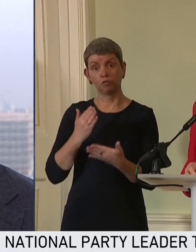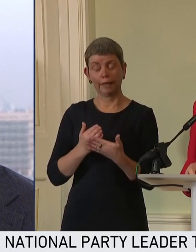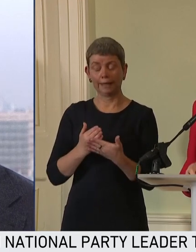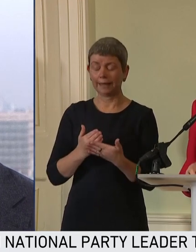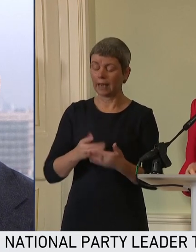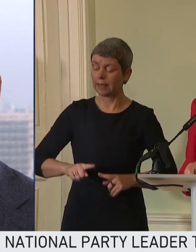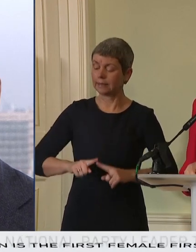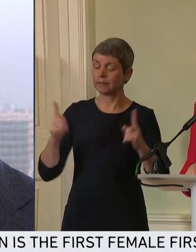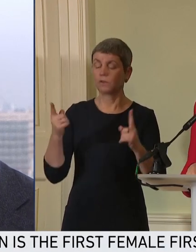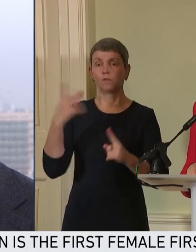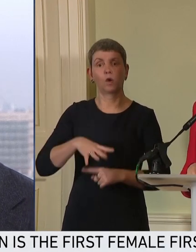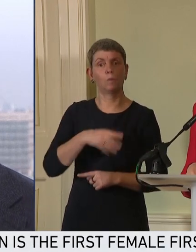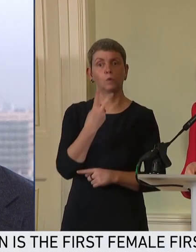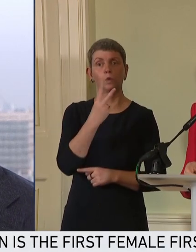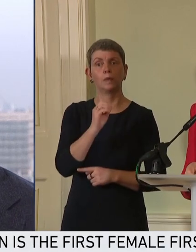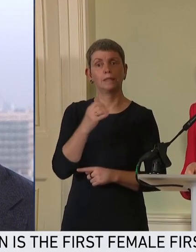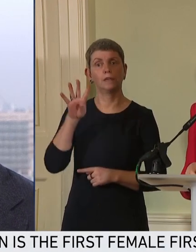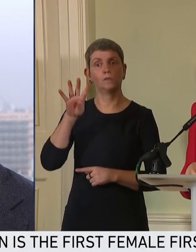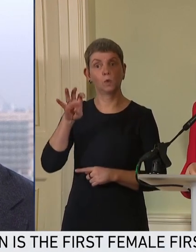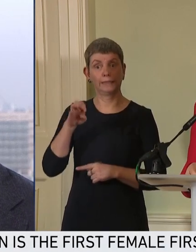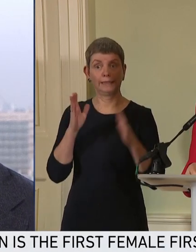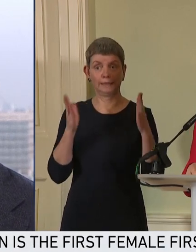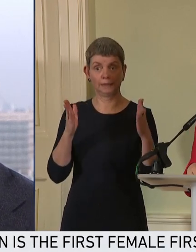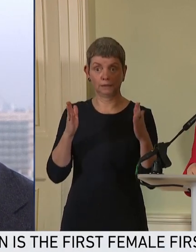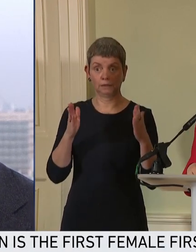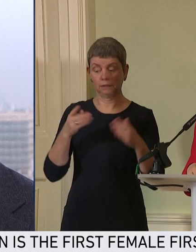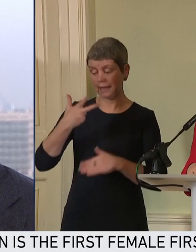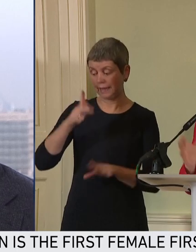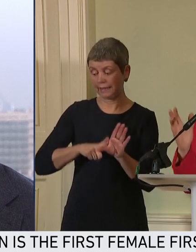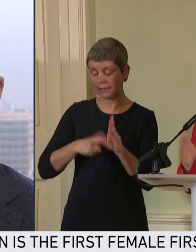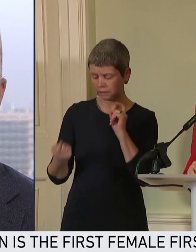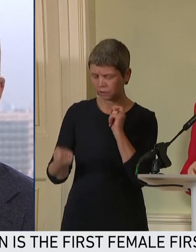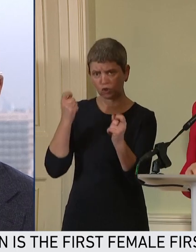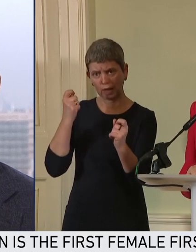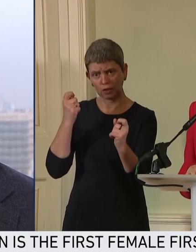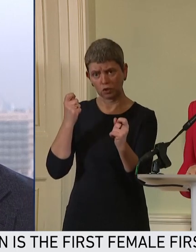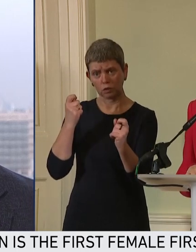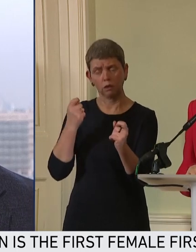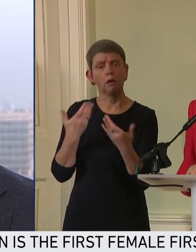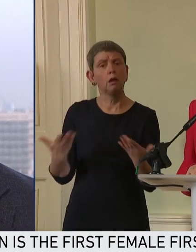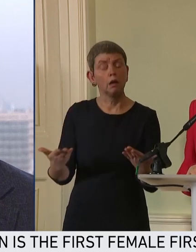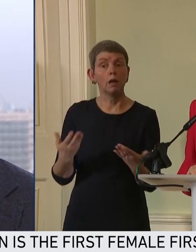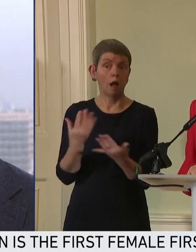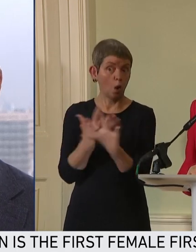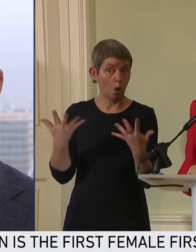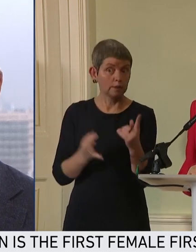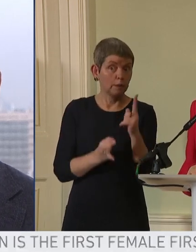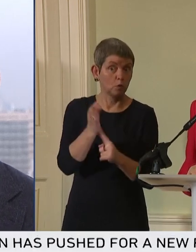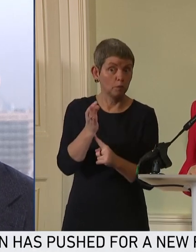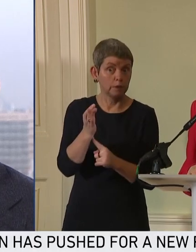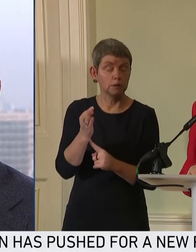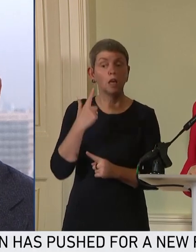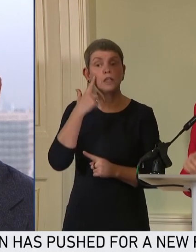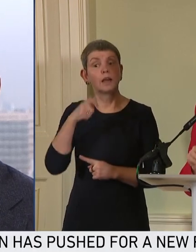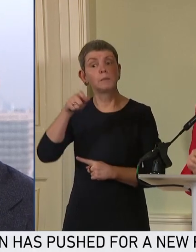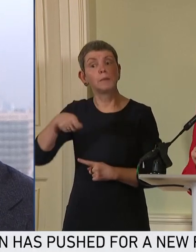and more so recently, she was suggesting the pandemic, she said, was particularly tough. And also, she was hinting at perhaps decisions that she's